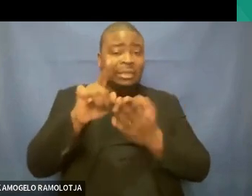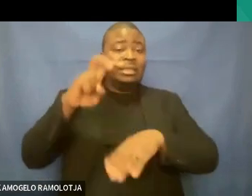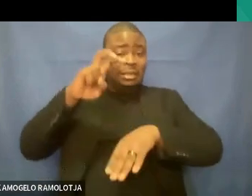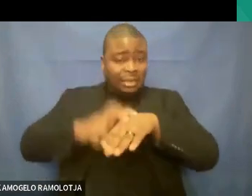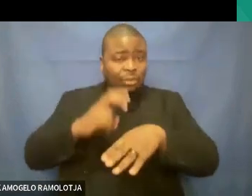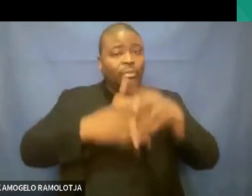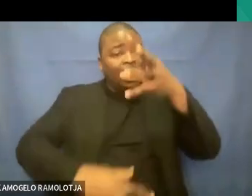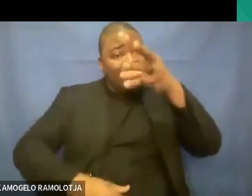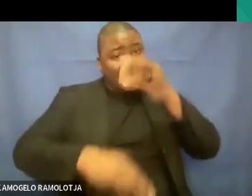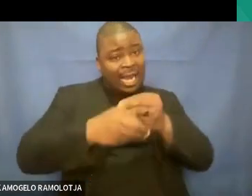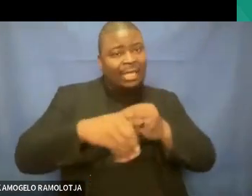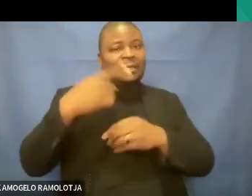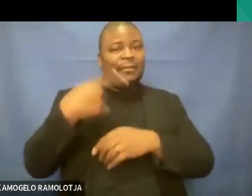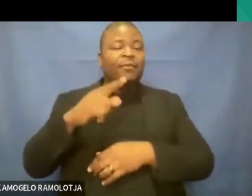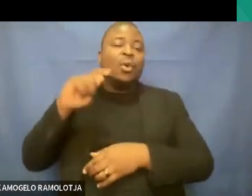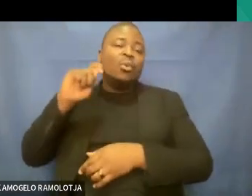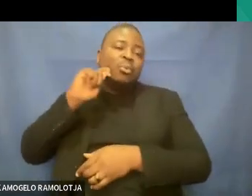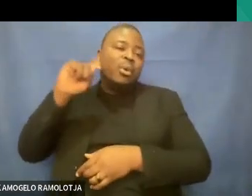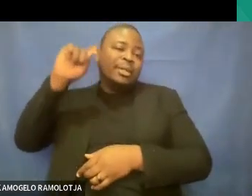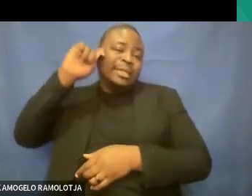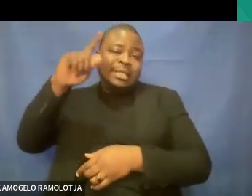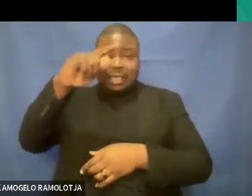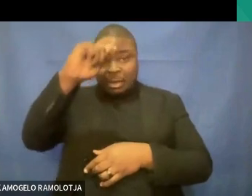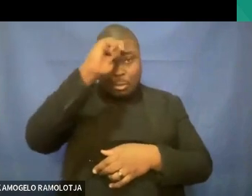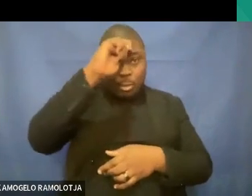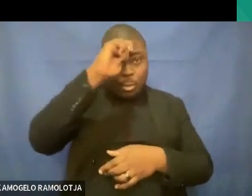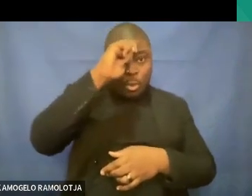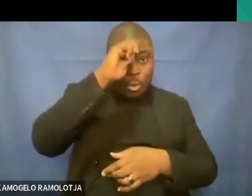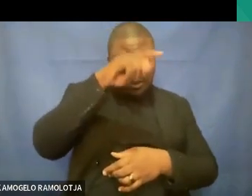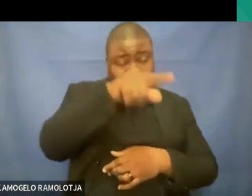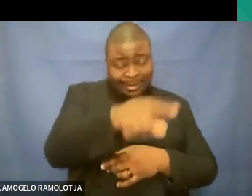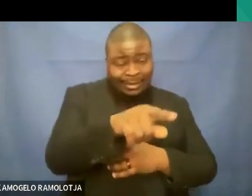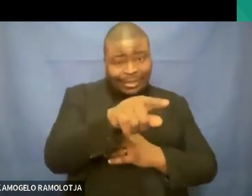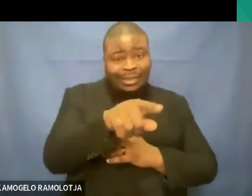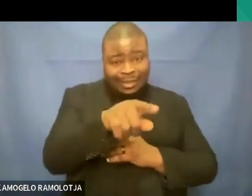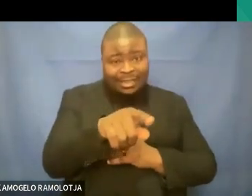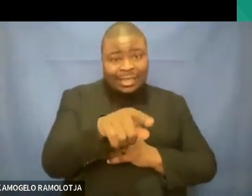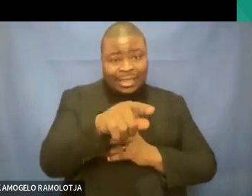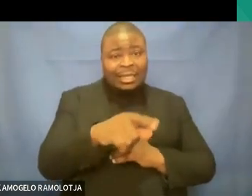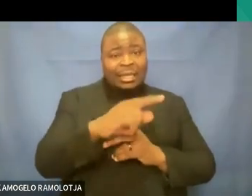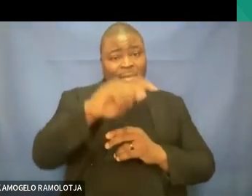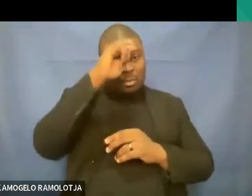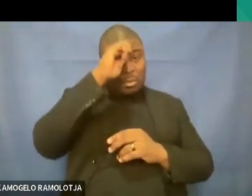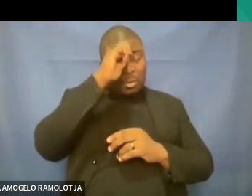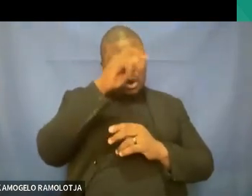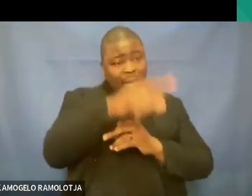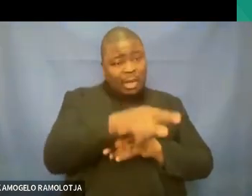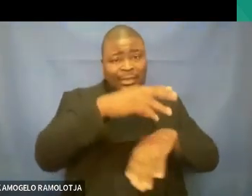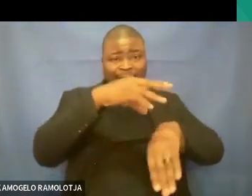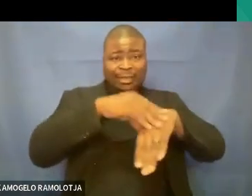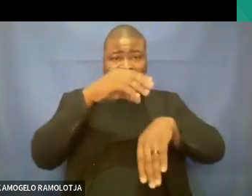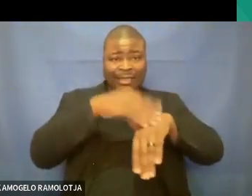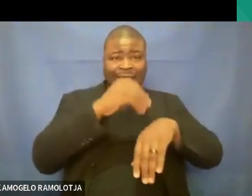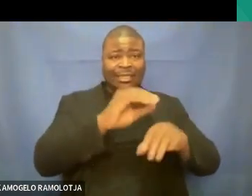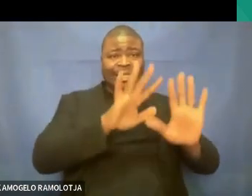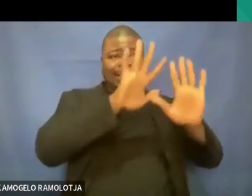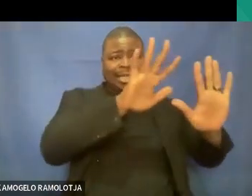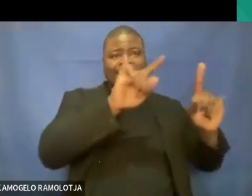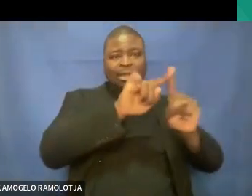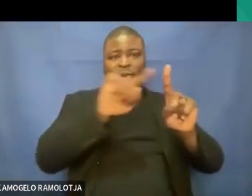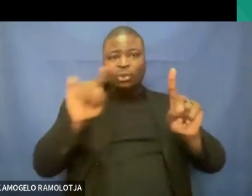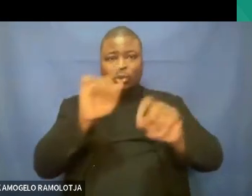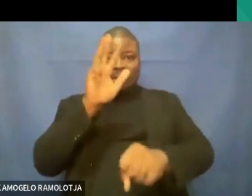for adolescent boys, which are categorized as boys belonging to the age 10 to